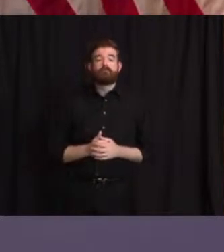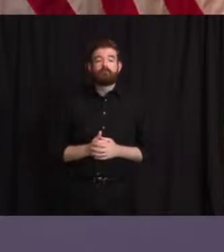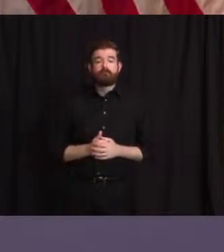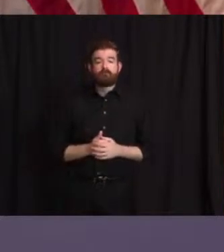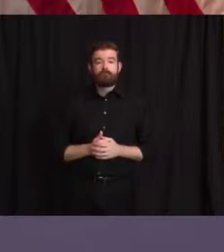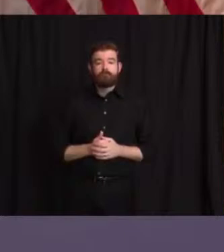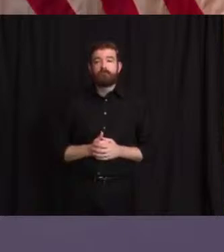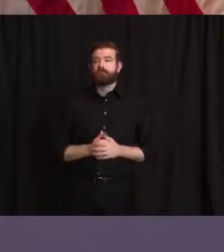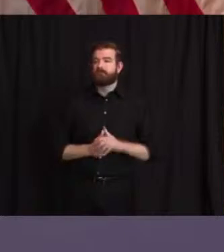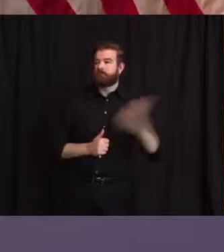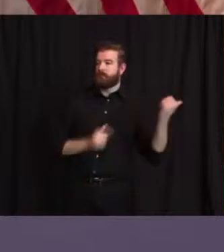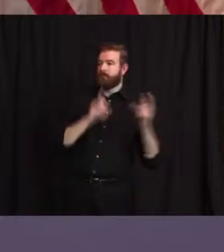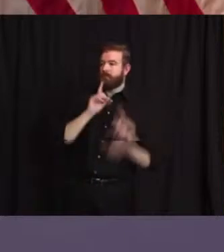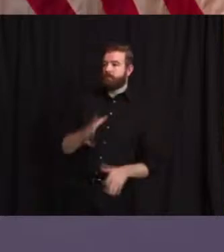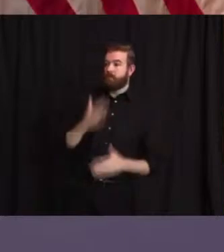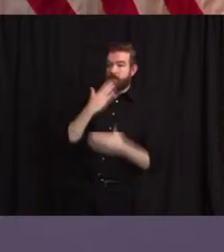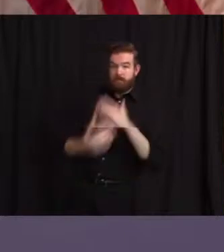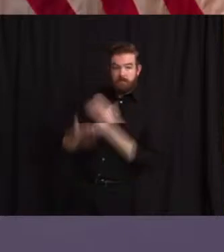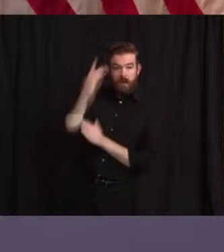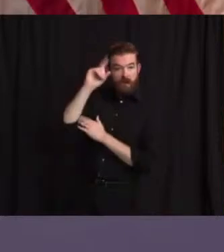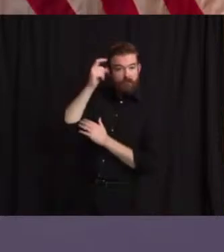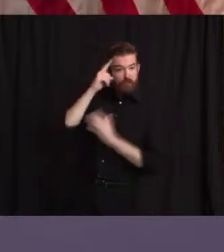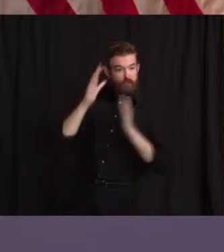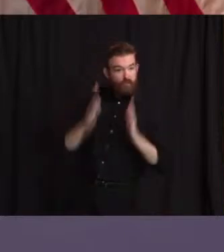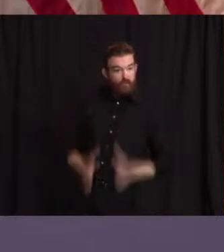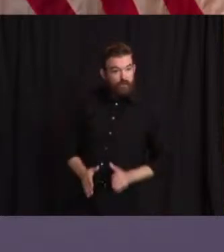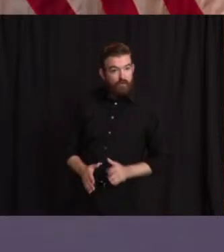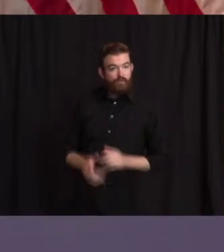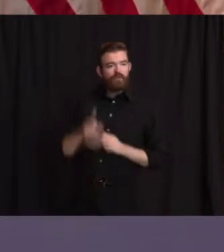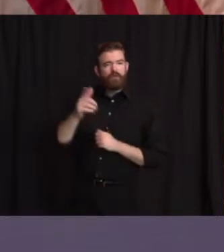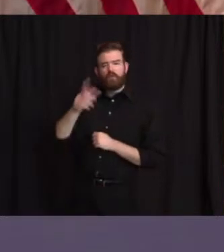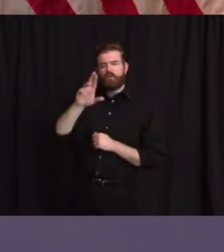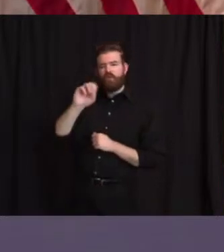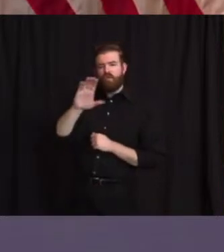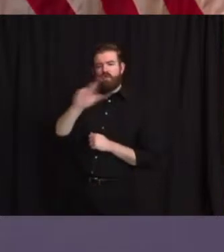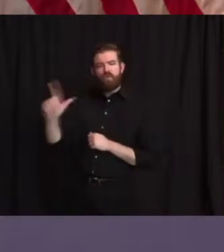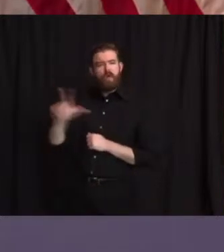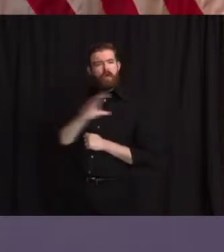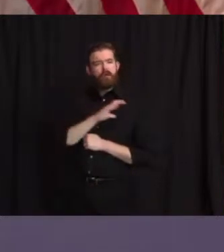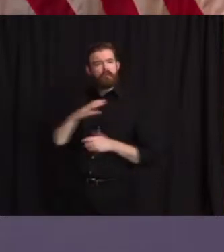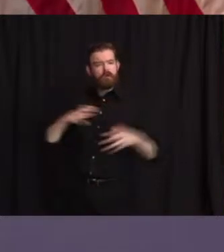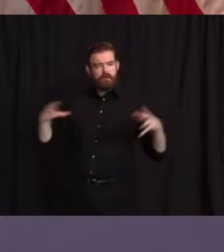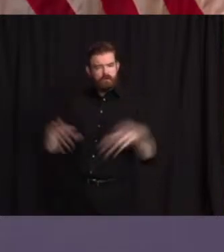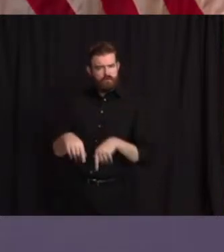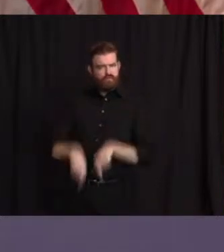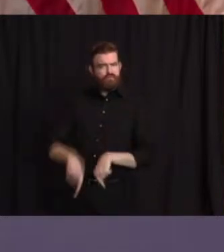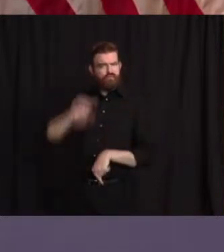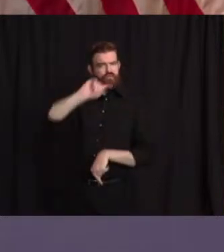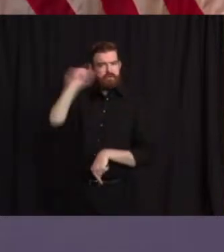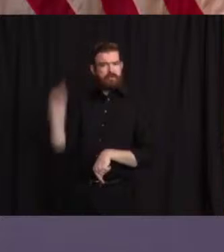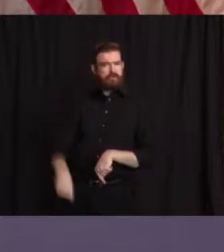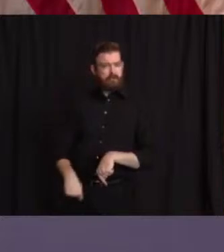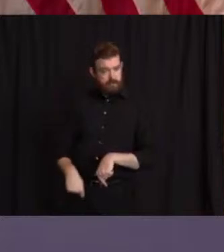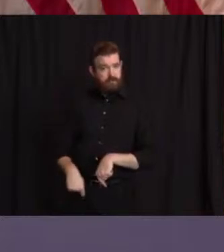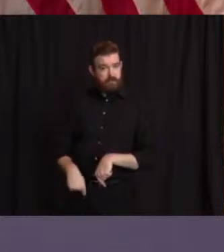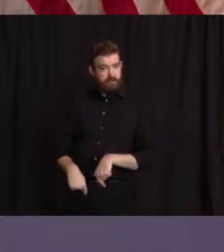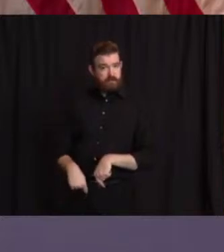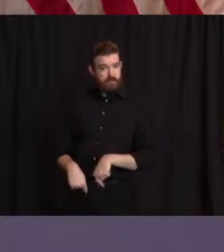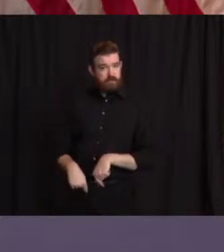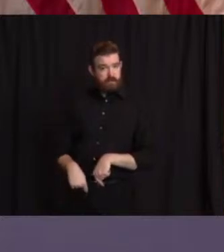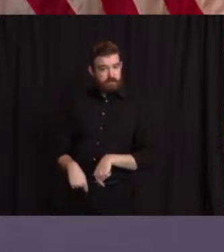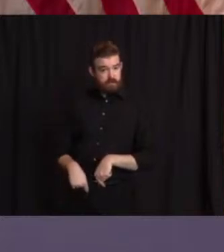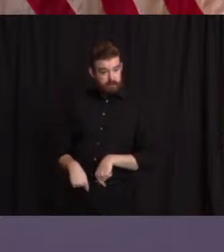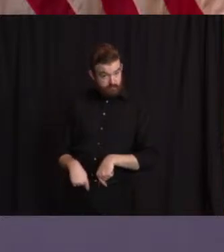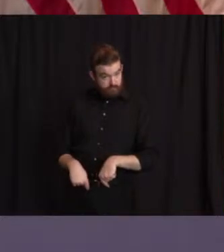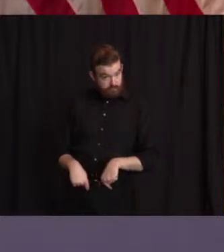Some recall committees were formed here in Trenton. Would you sign an executive order allowing for the electronic collection of signatures for their recall petitions, or will they